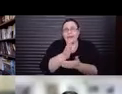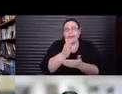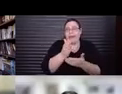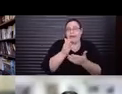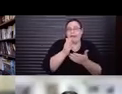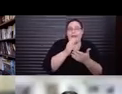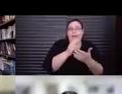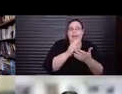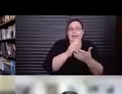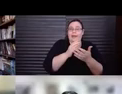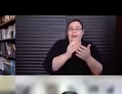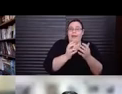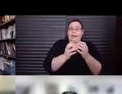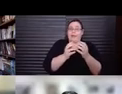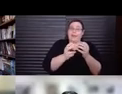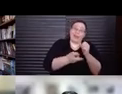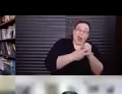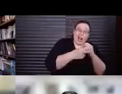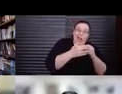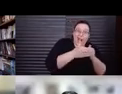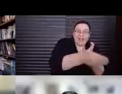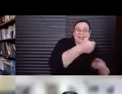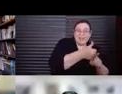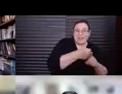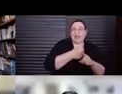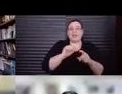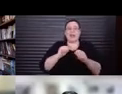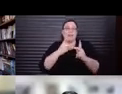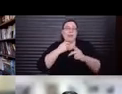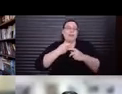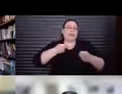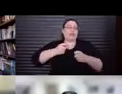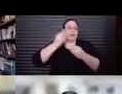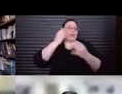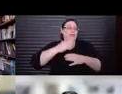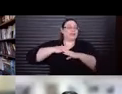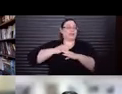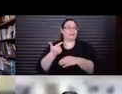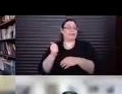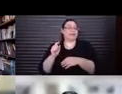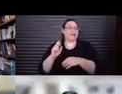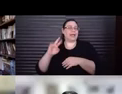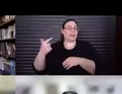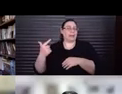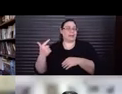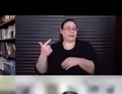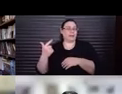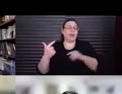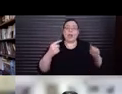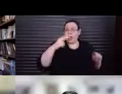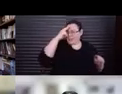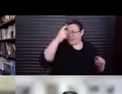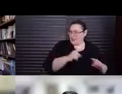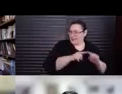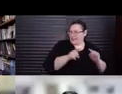but also the gatekeeping and how things are cataloged. In Mexico, it was a little different, but still it comes from the